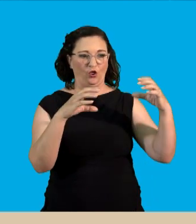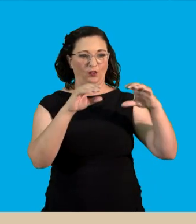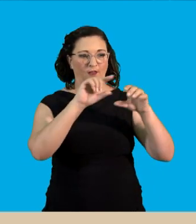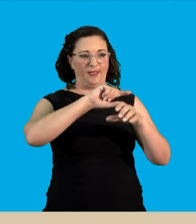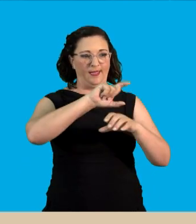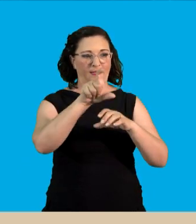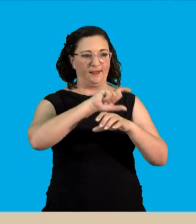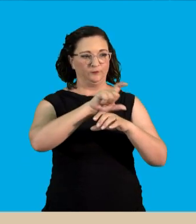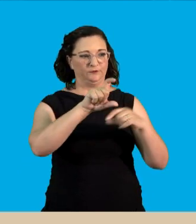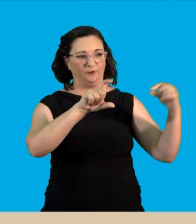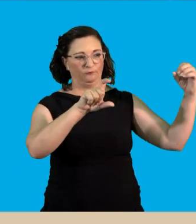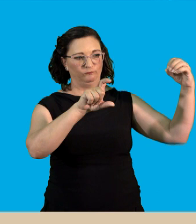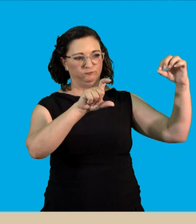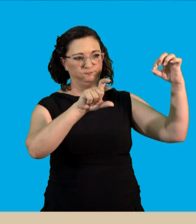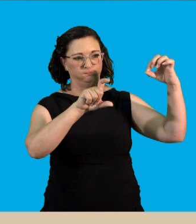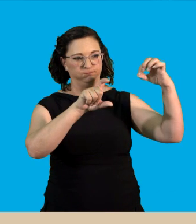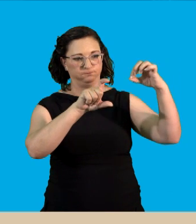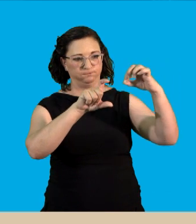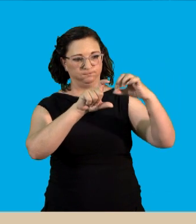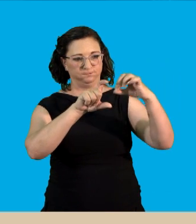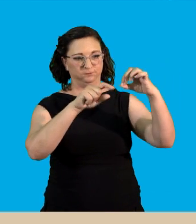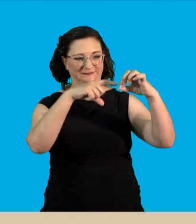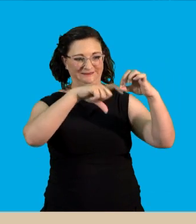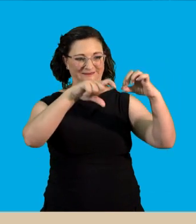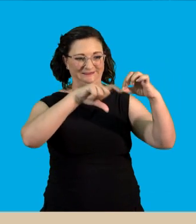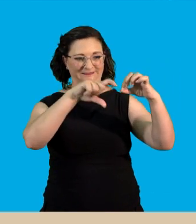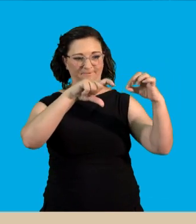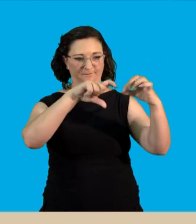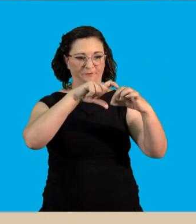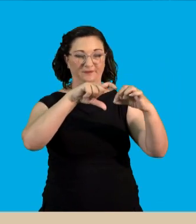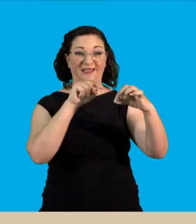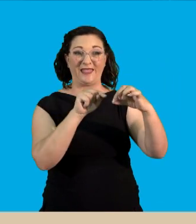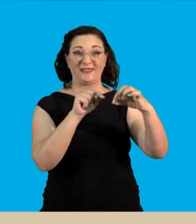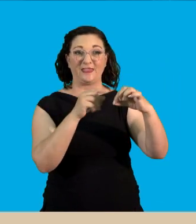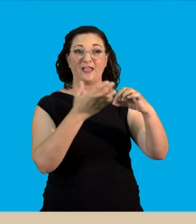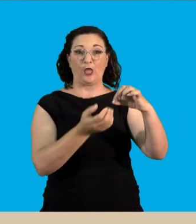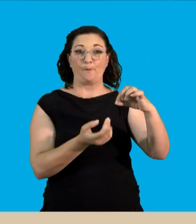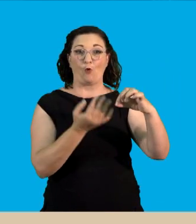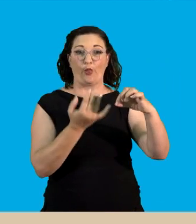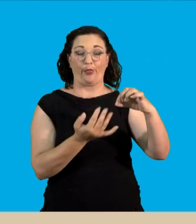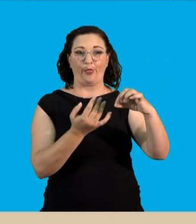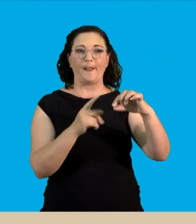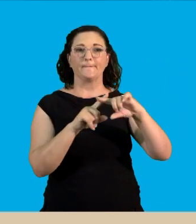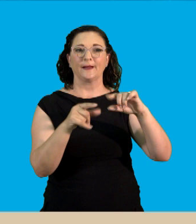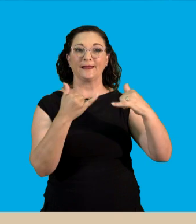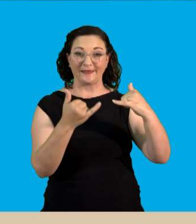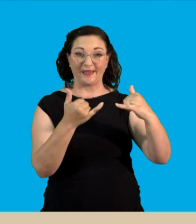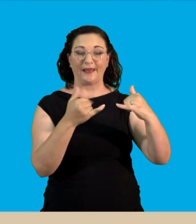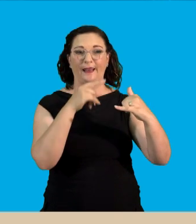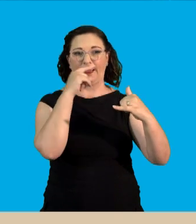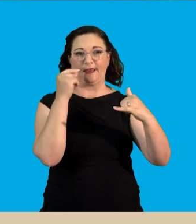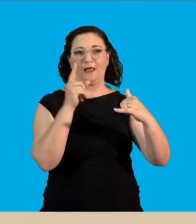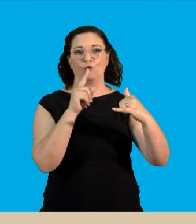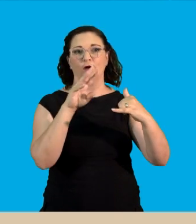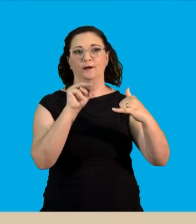up. And when this happens, this is called now a meteor. So it becomes a meteor when it enters the